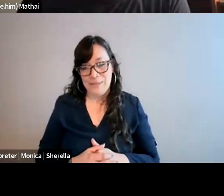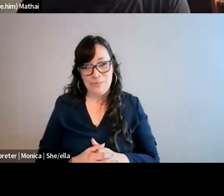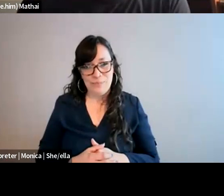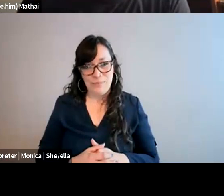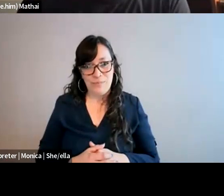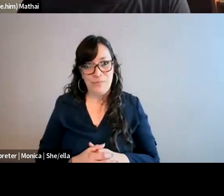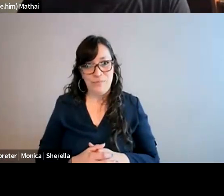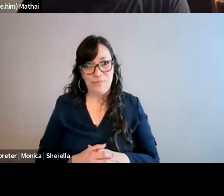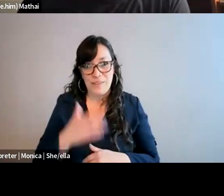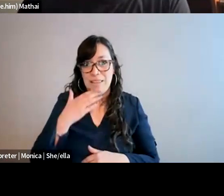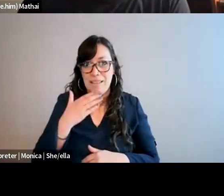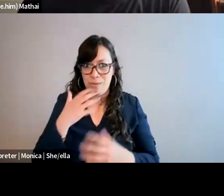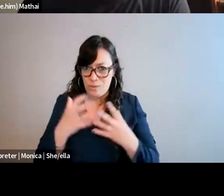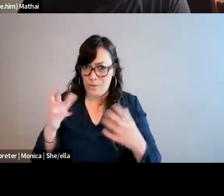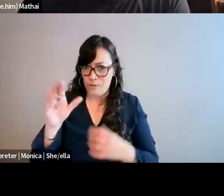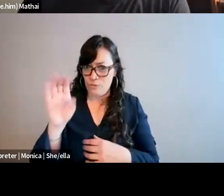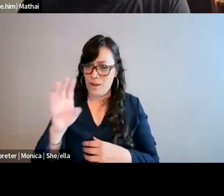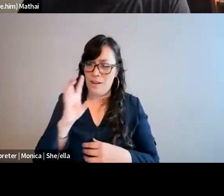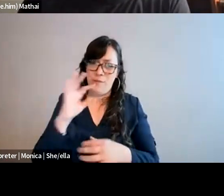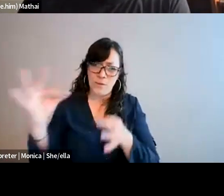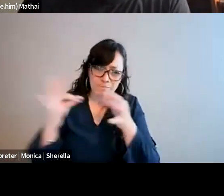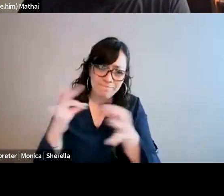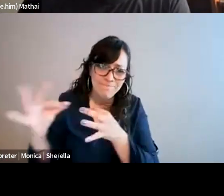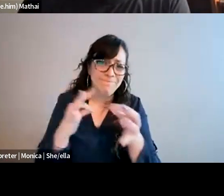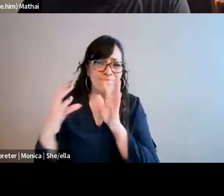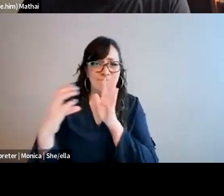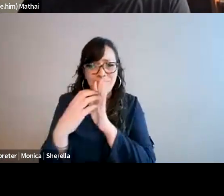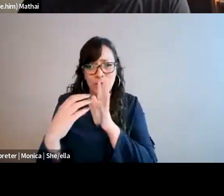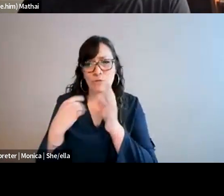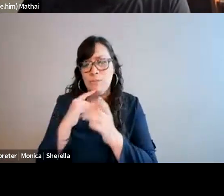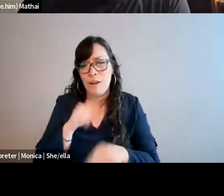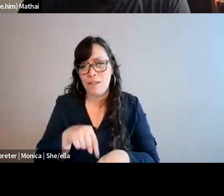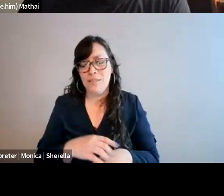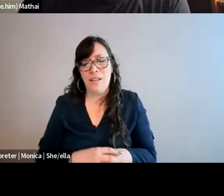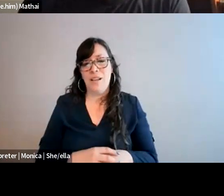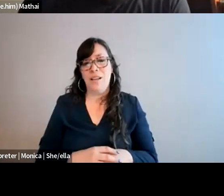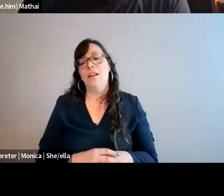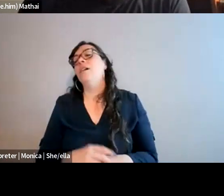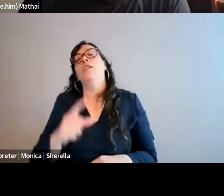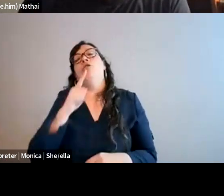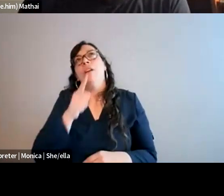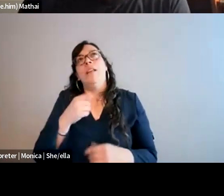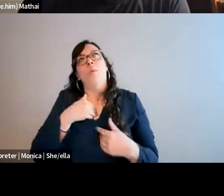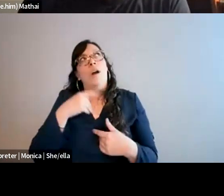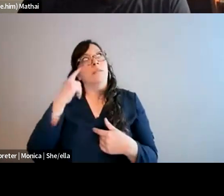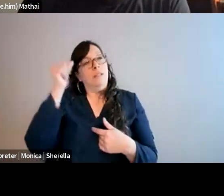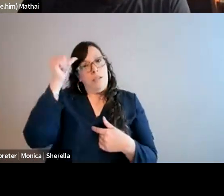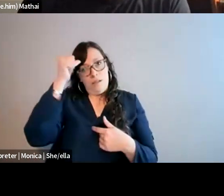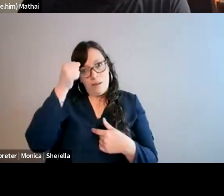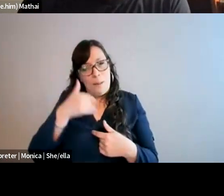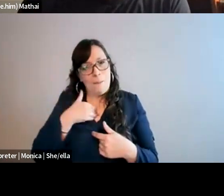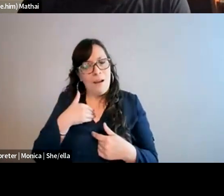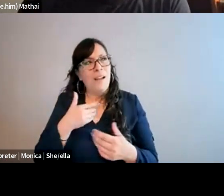Thank you so much, Rob, for that illuminating response. I think what really stood out to me is just